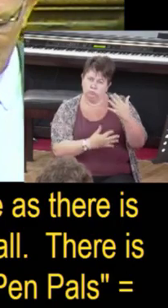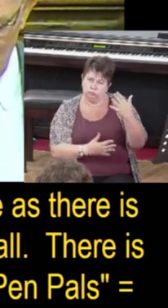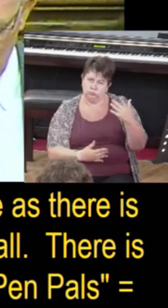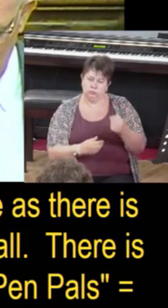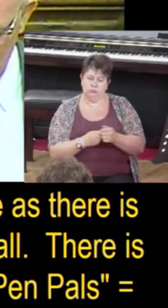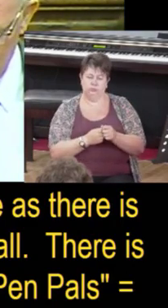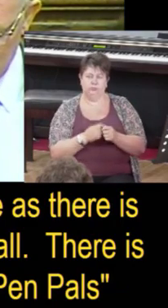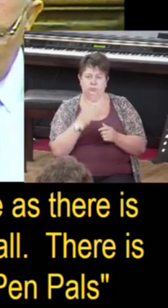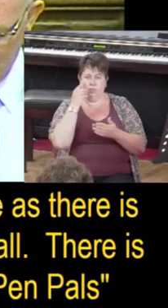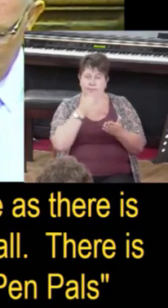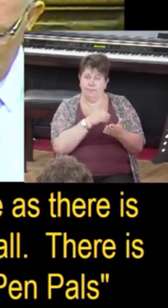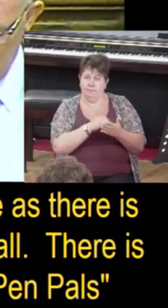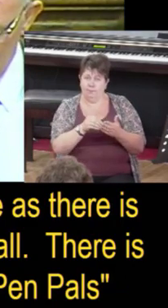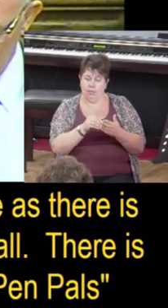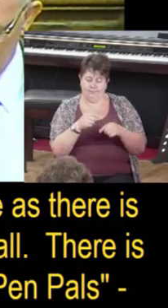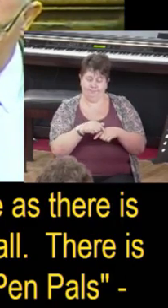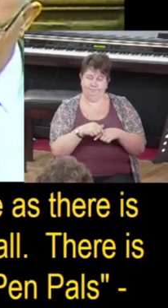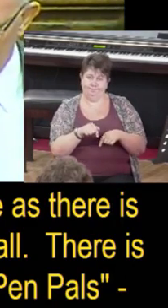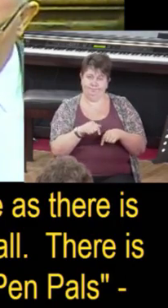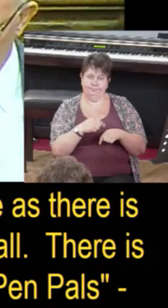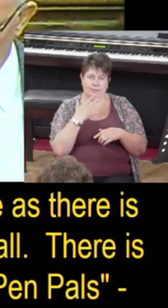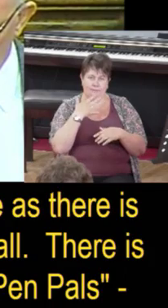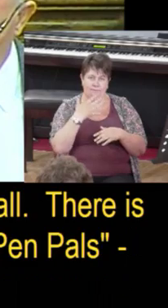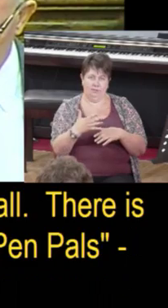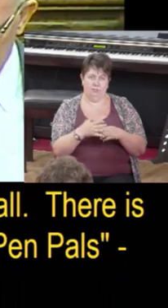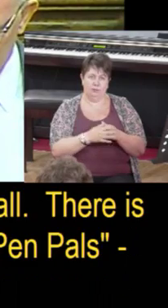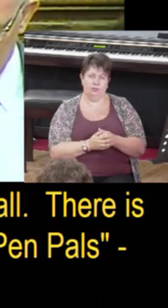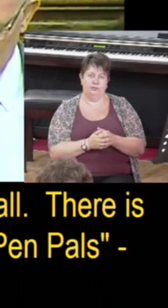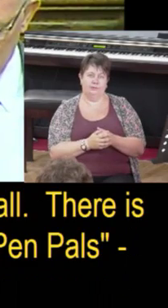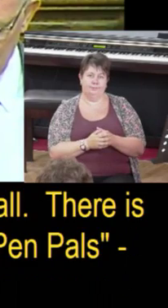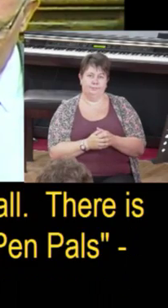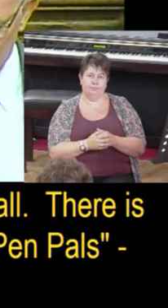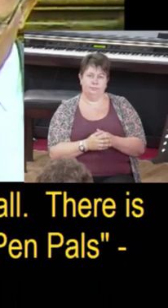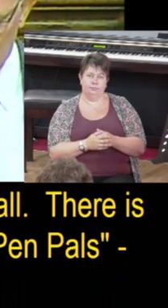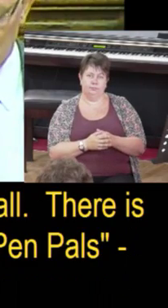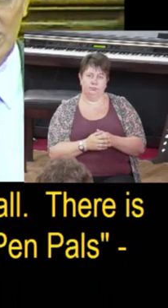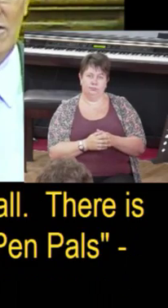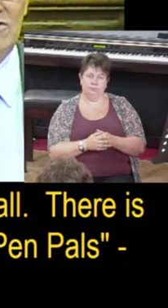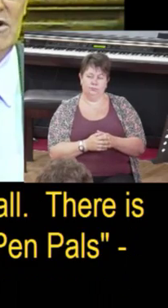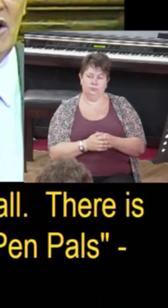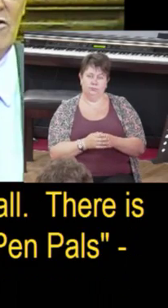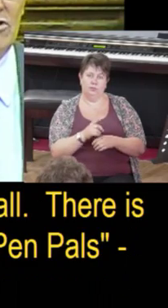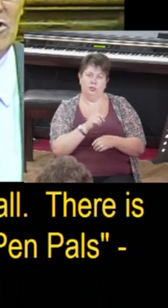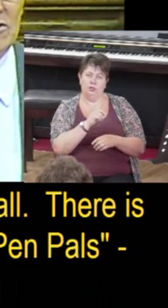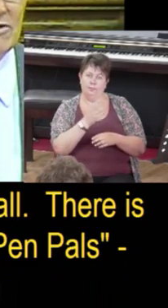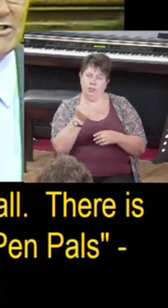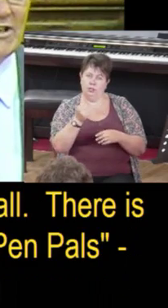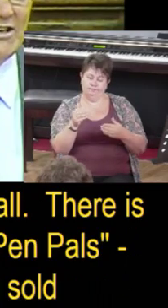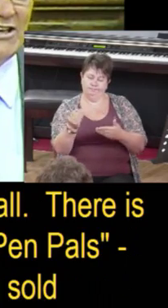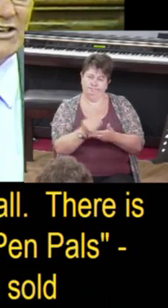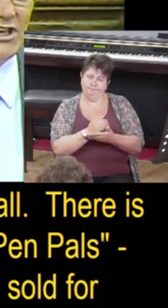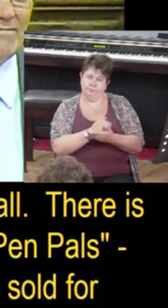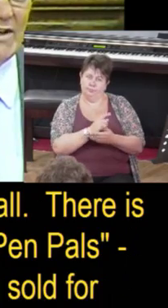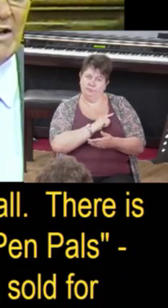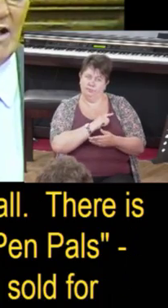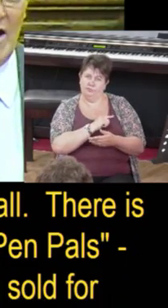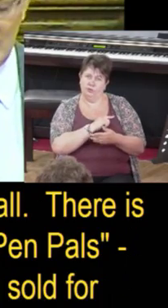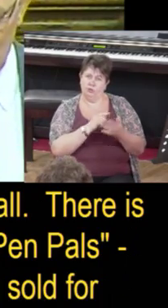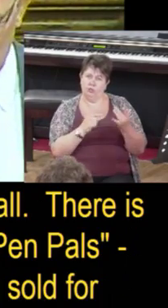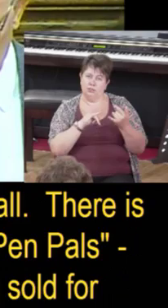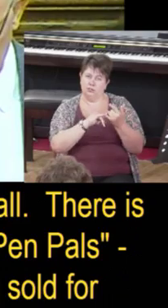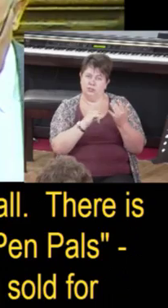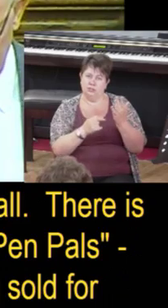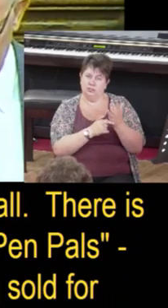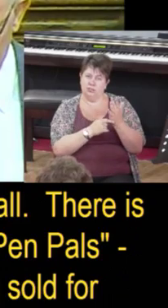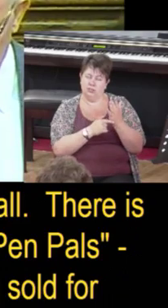like to buy one of the books of £5, and all the proceeds are going to support the work of St Andrew's Hospice in Airdrie, a